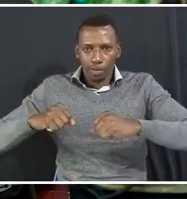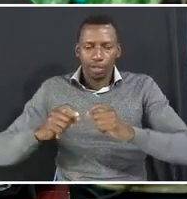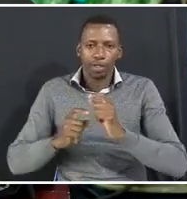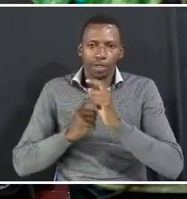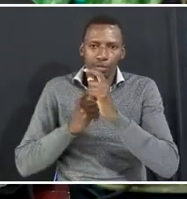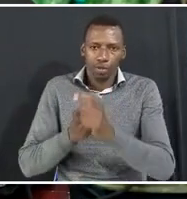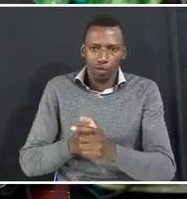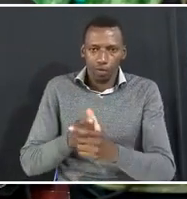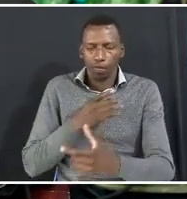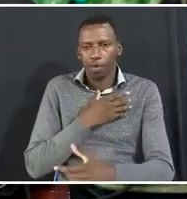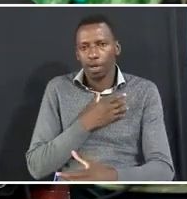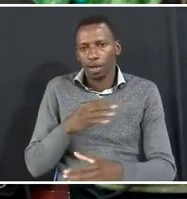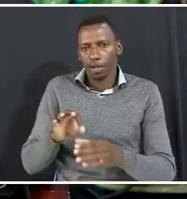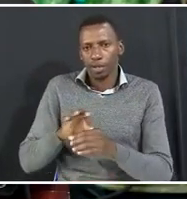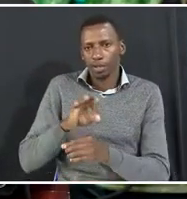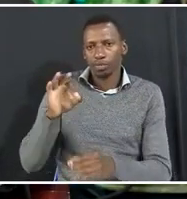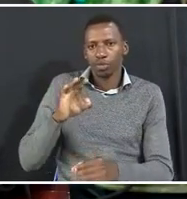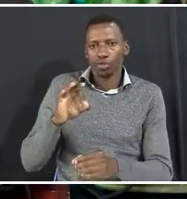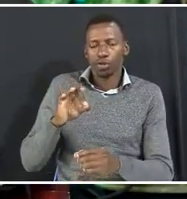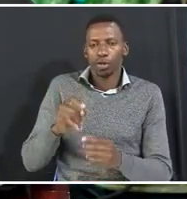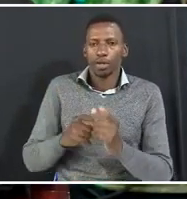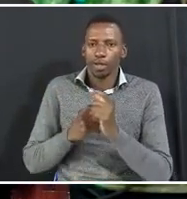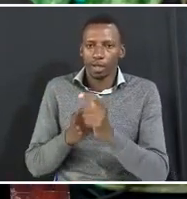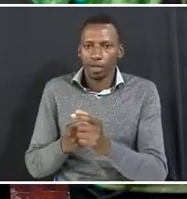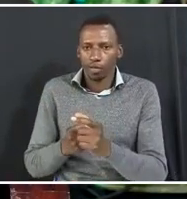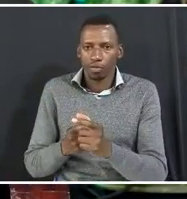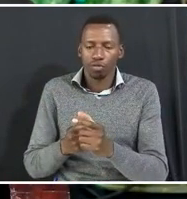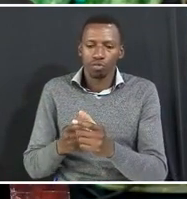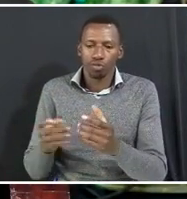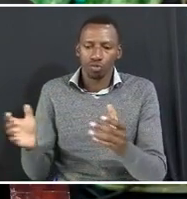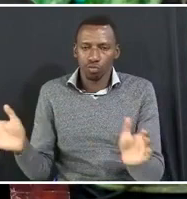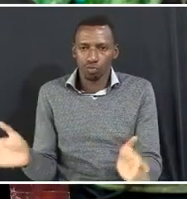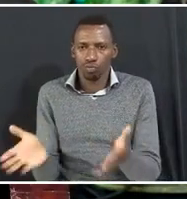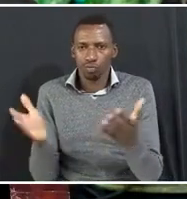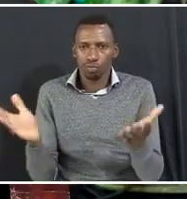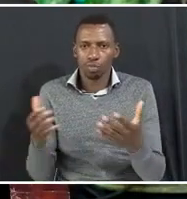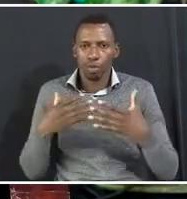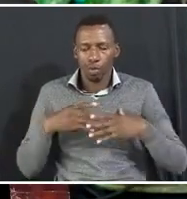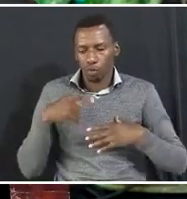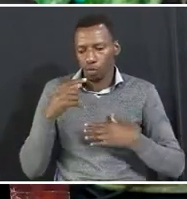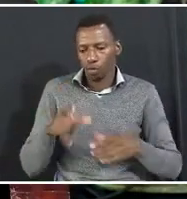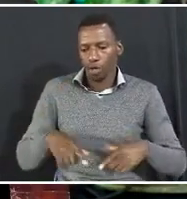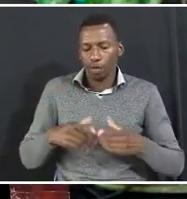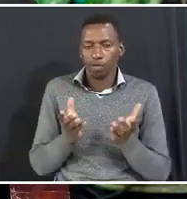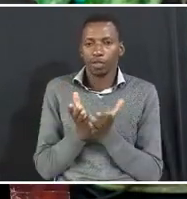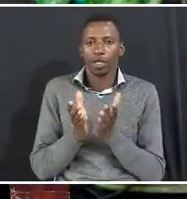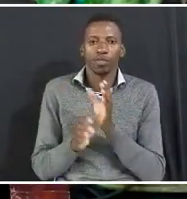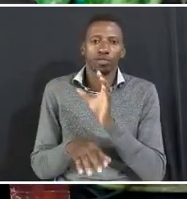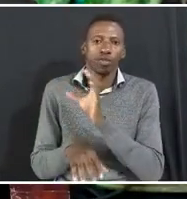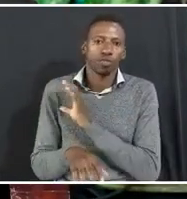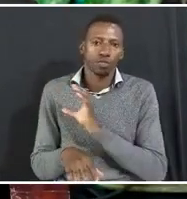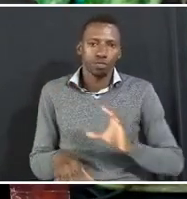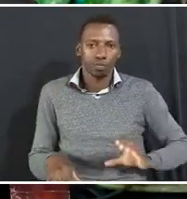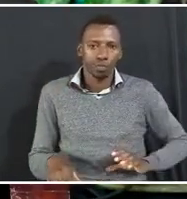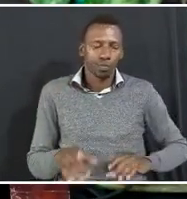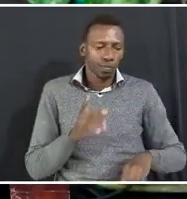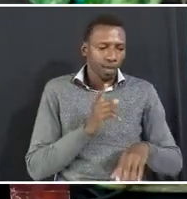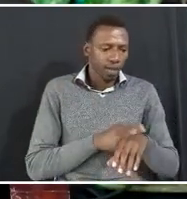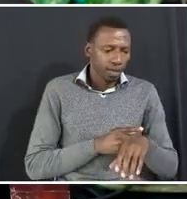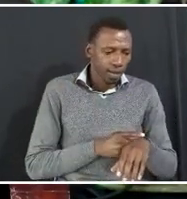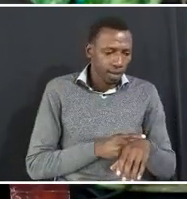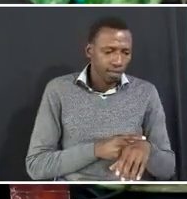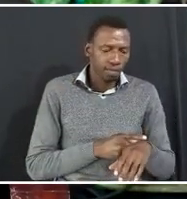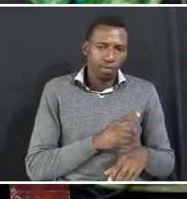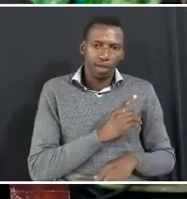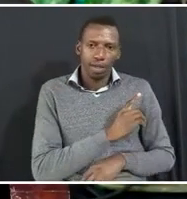as well, to witness to the people who are needing the service of Christ. When the deaconate or community, when